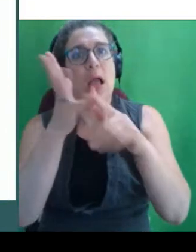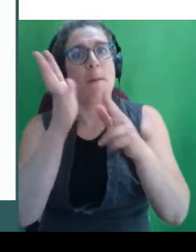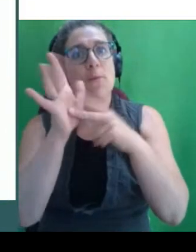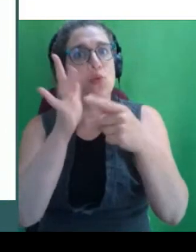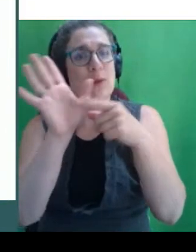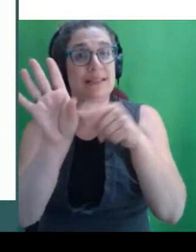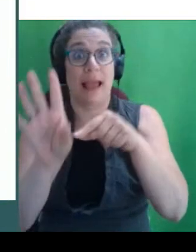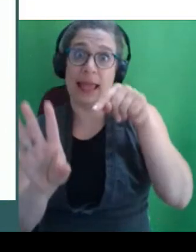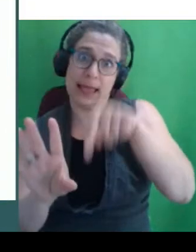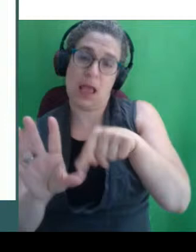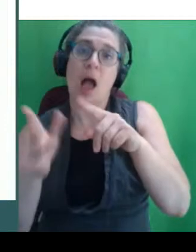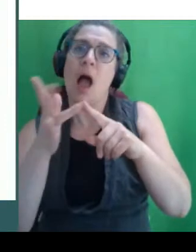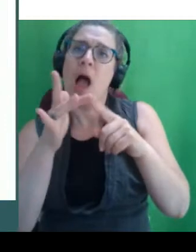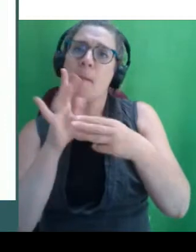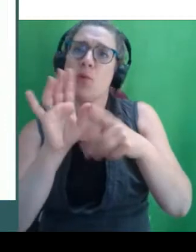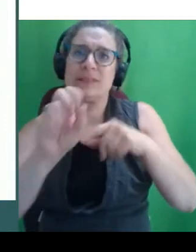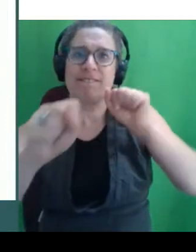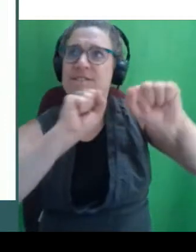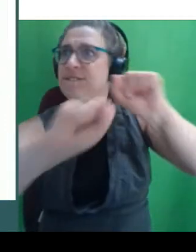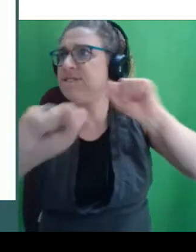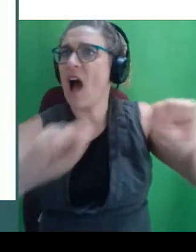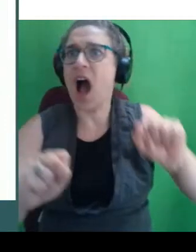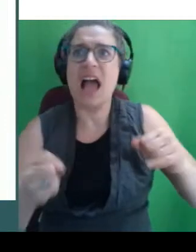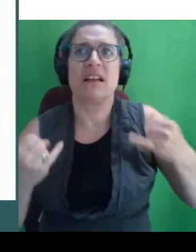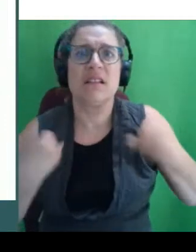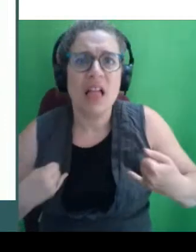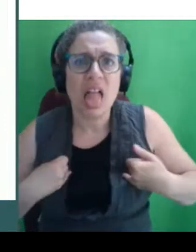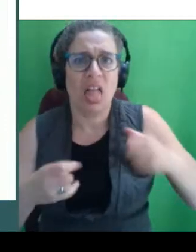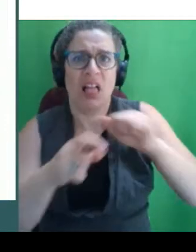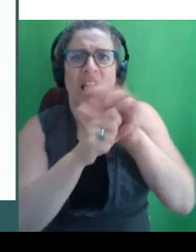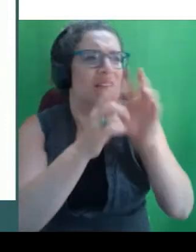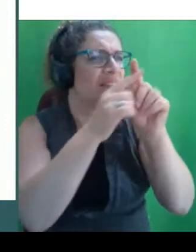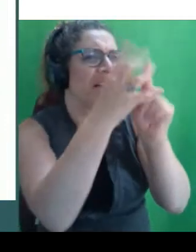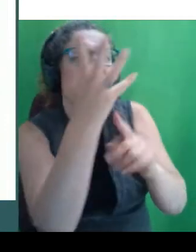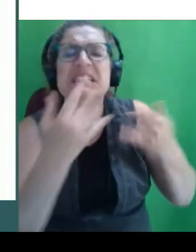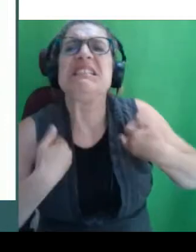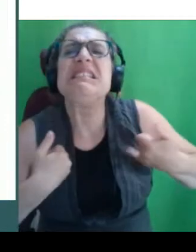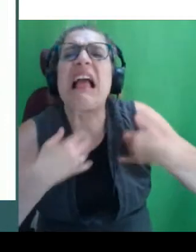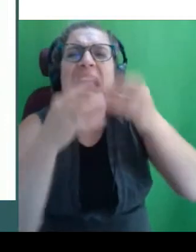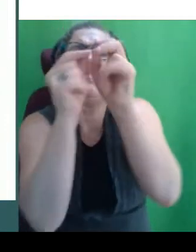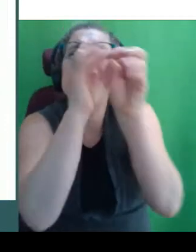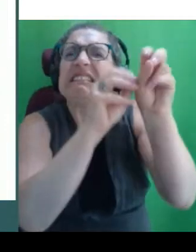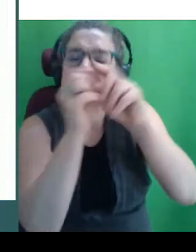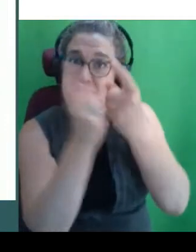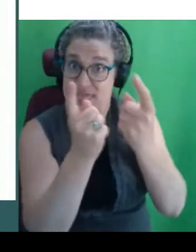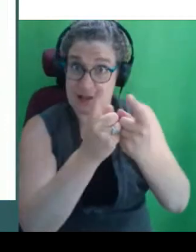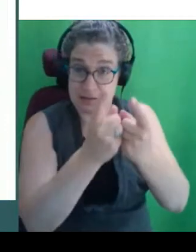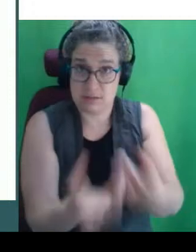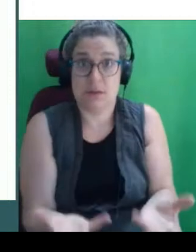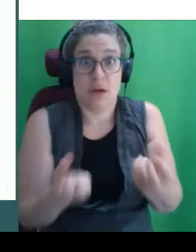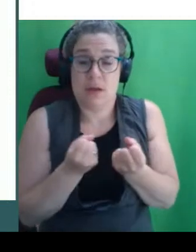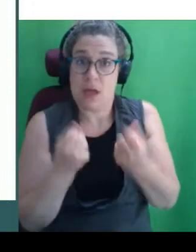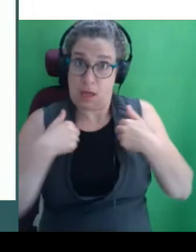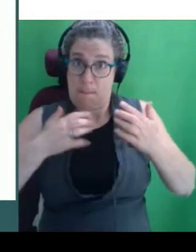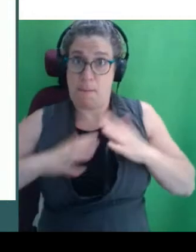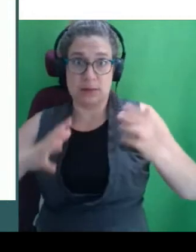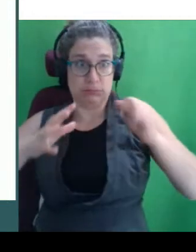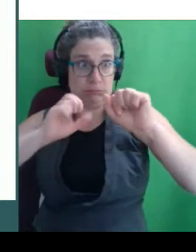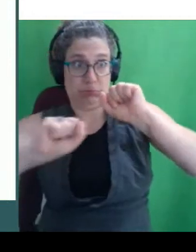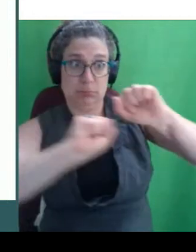it tries to fight off bacteria, viruses, parasites, etc. So if a person who has